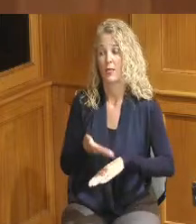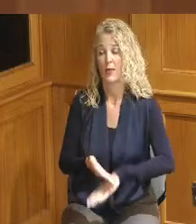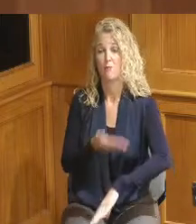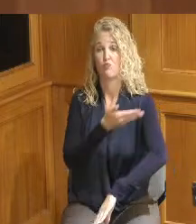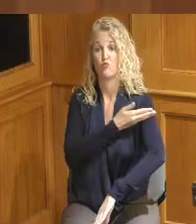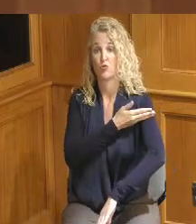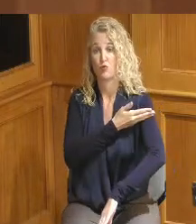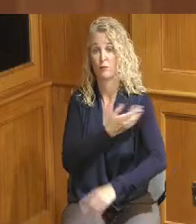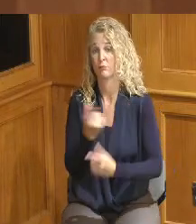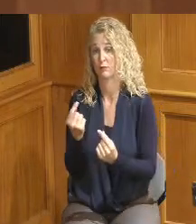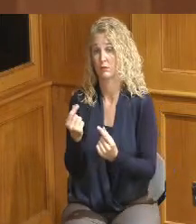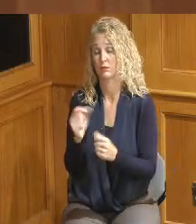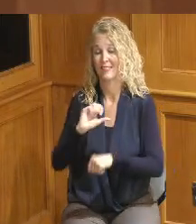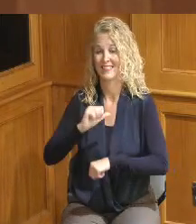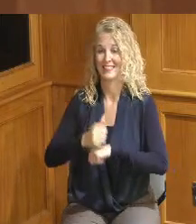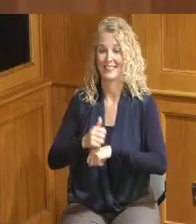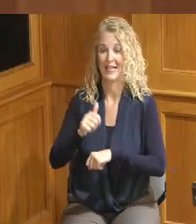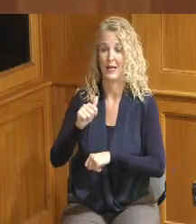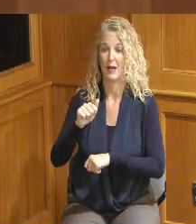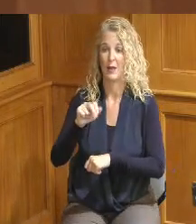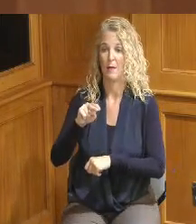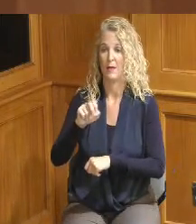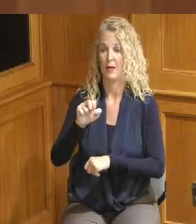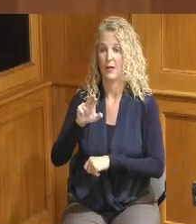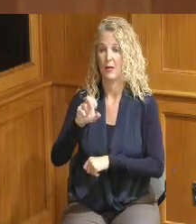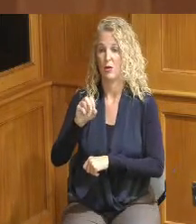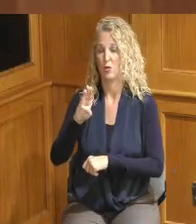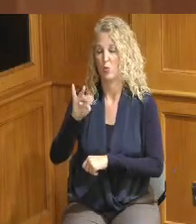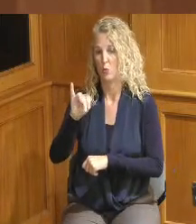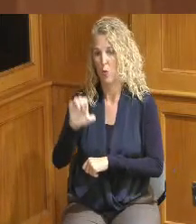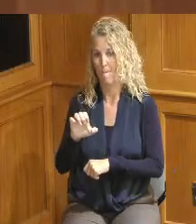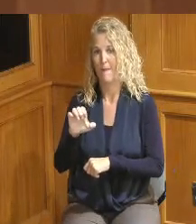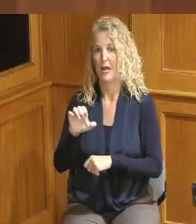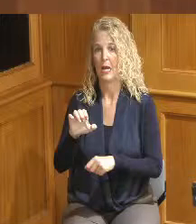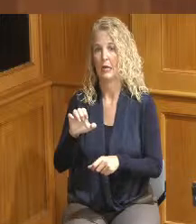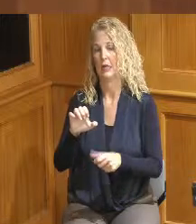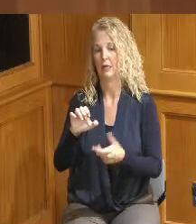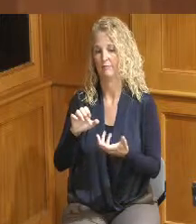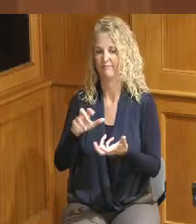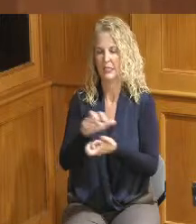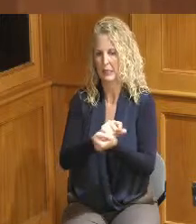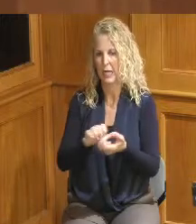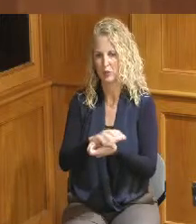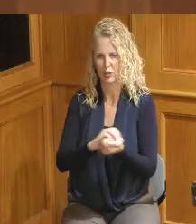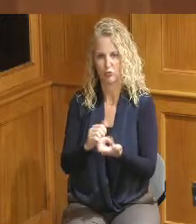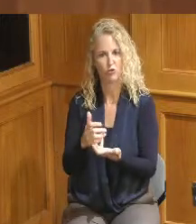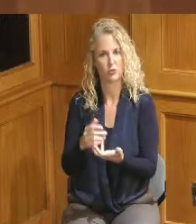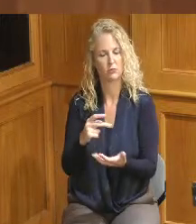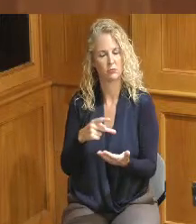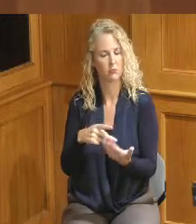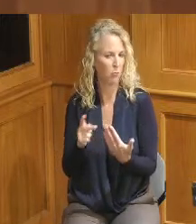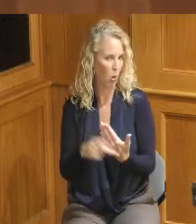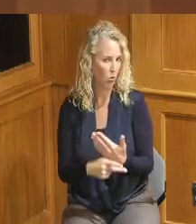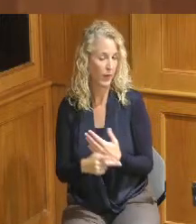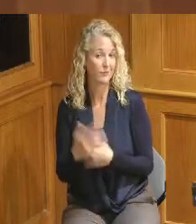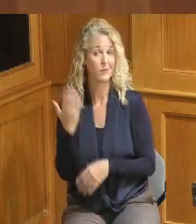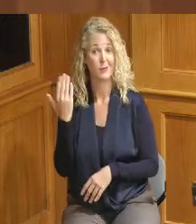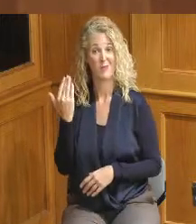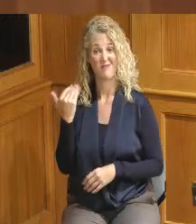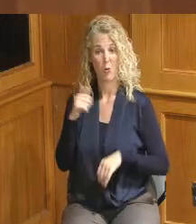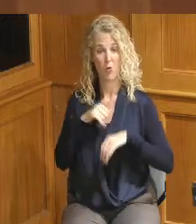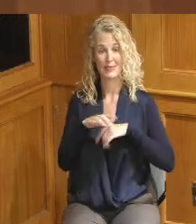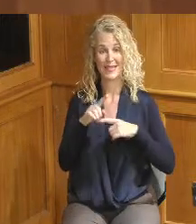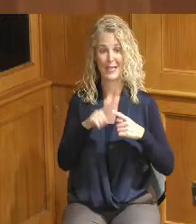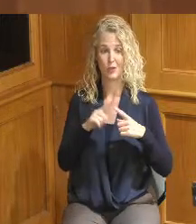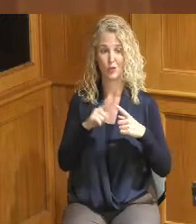handling by installing an anaerobic digester system to convert wastewater solids that are currently landfilled into instead